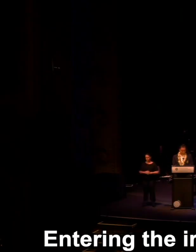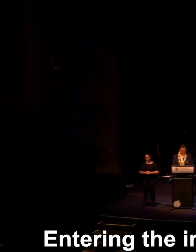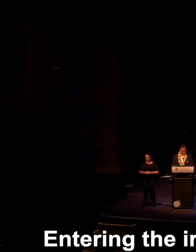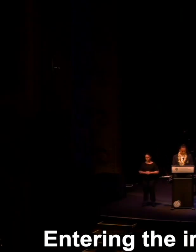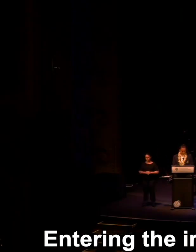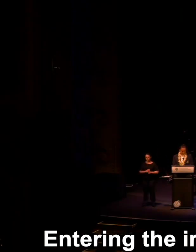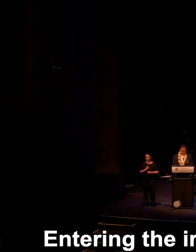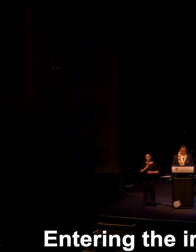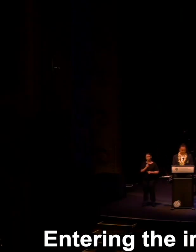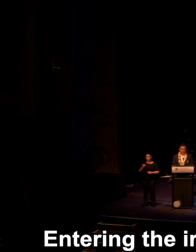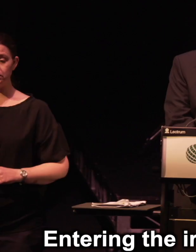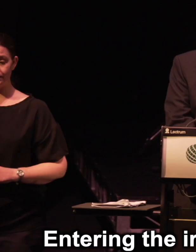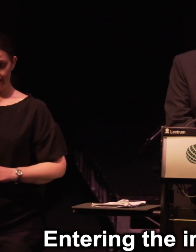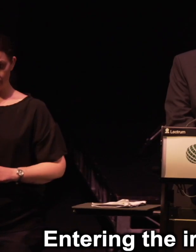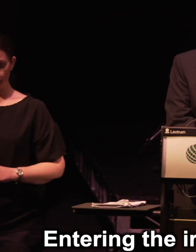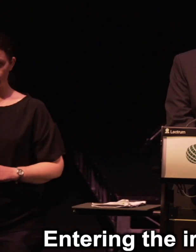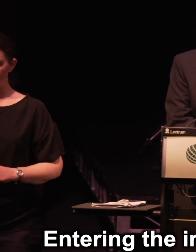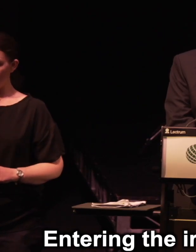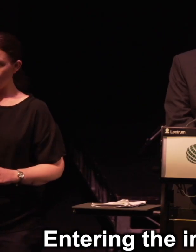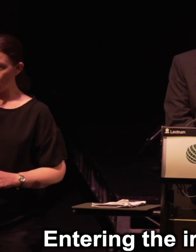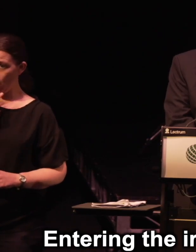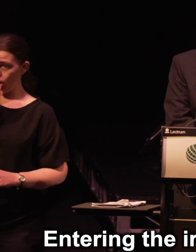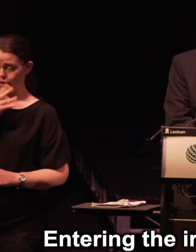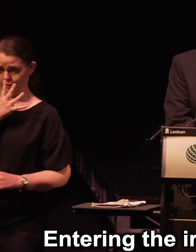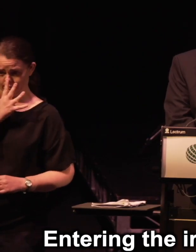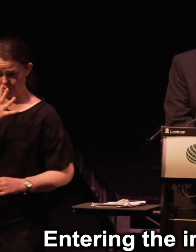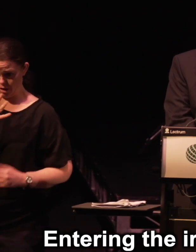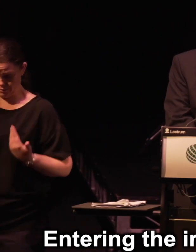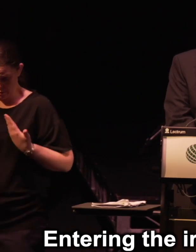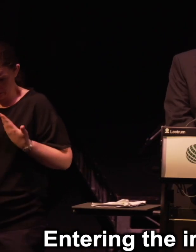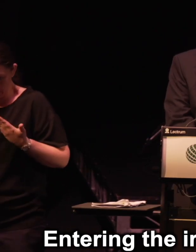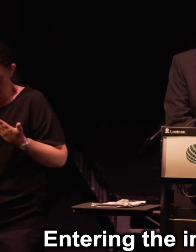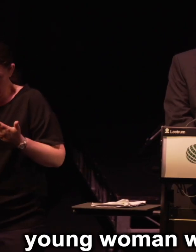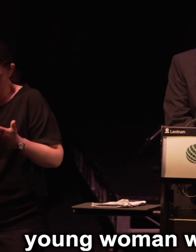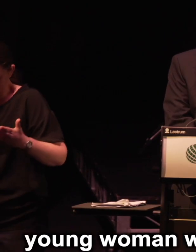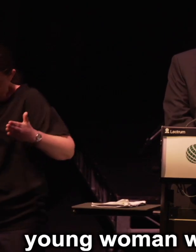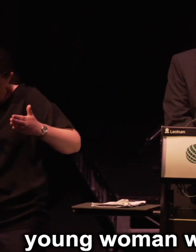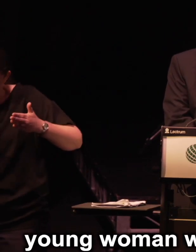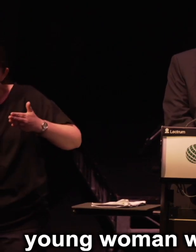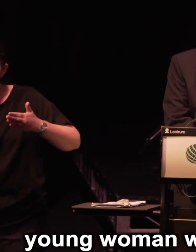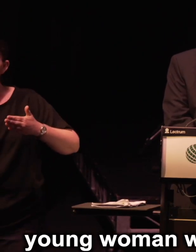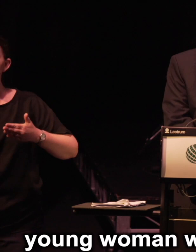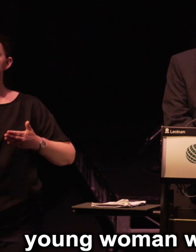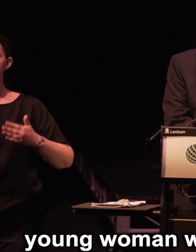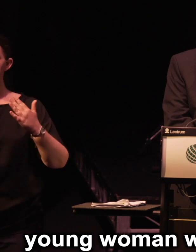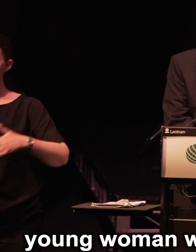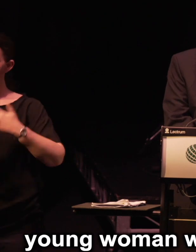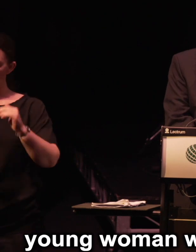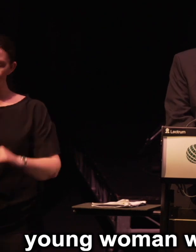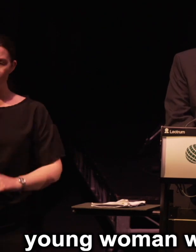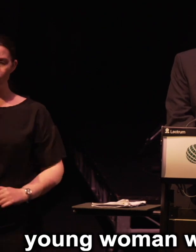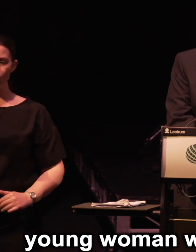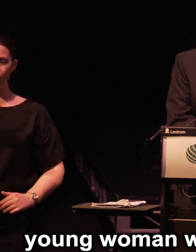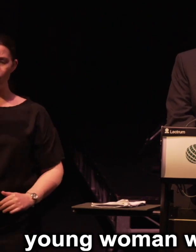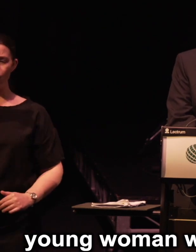January 2006 as a shy and timid young girl, and leaving them as a robust young woman who is ready to shake up the world,